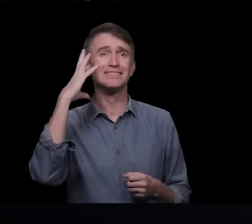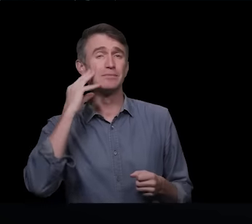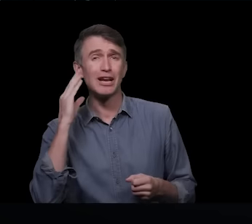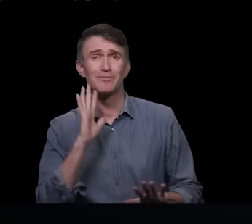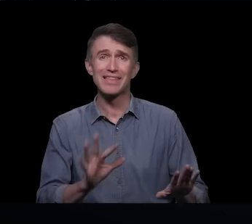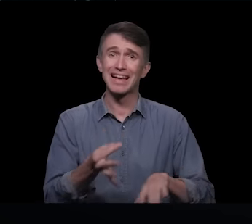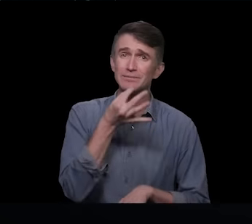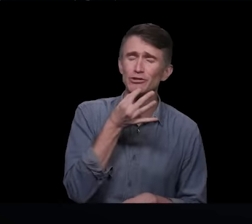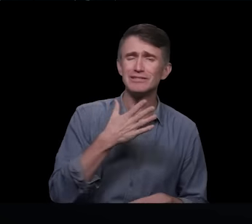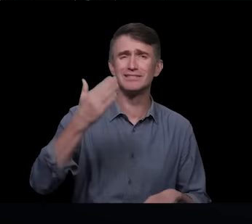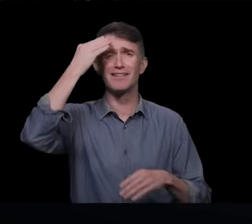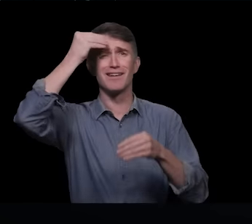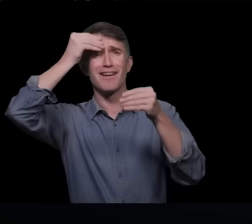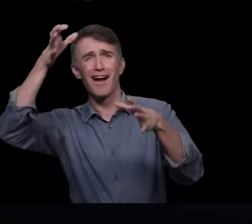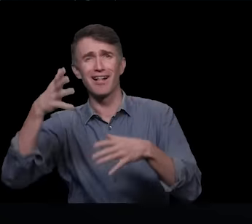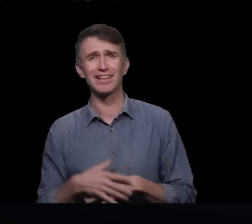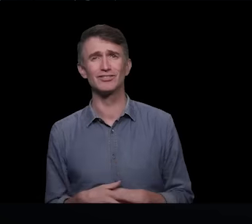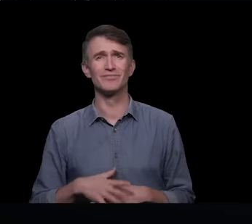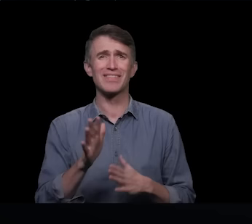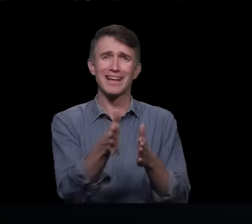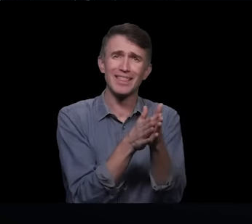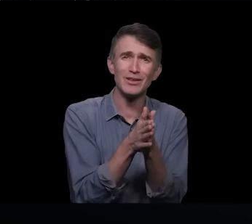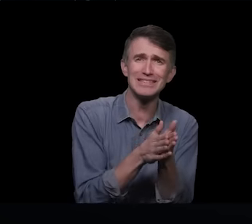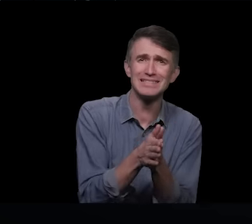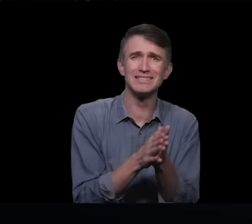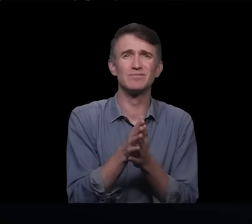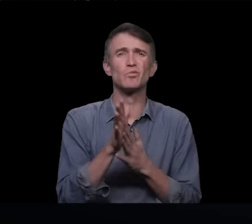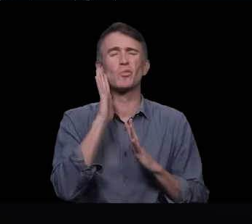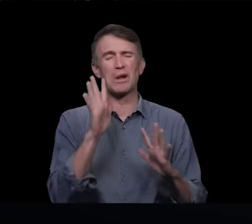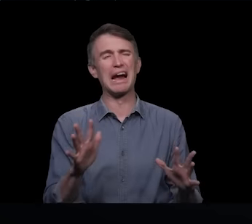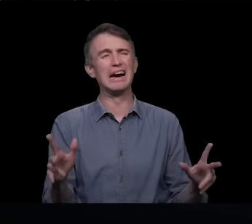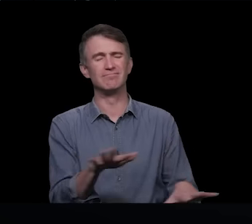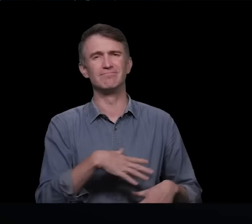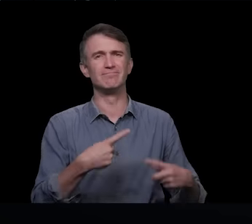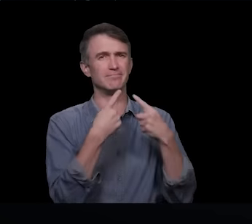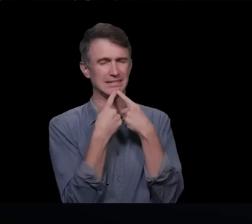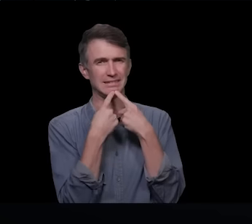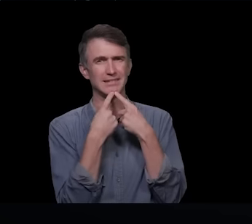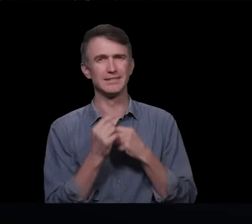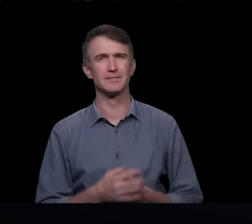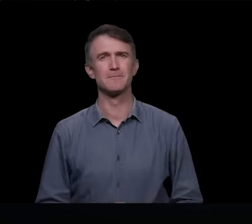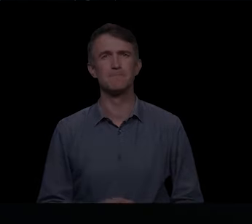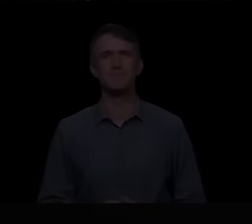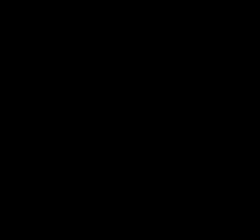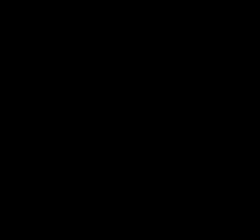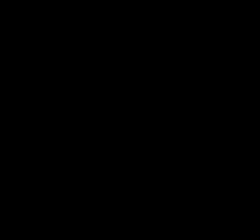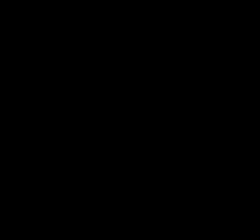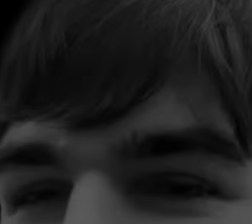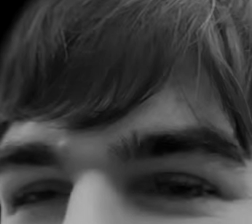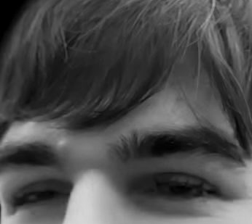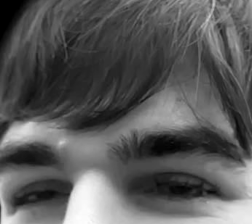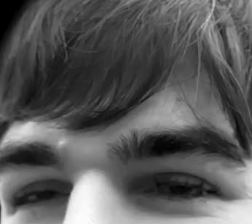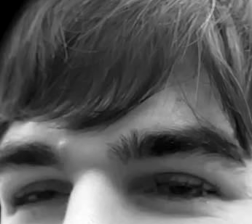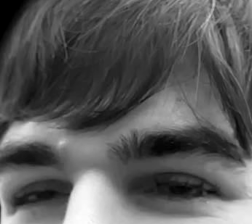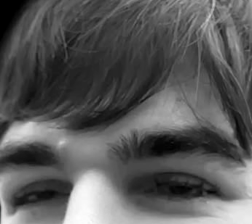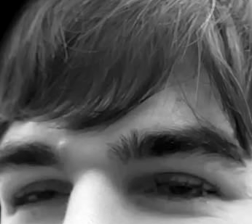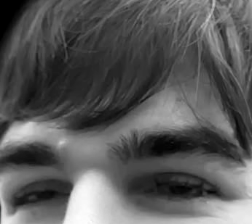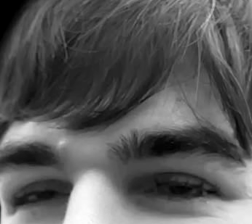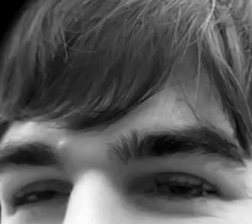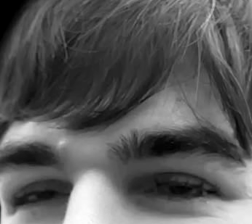his experience, his expertise, his knowledge, and his enthusiasm will very much be missed. Brandon